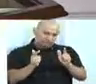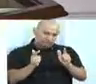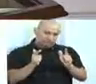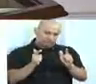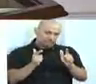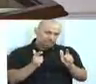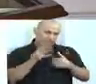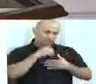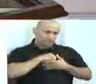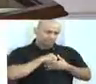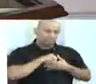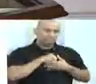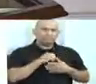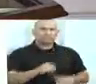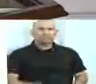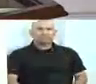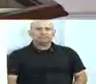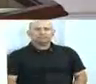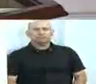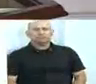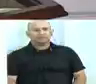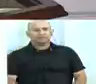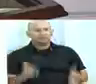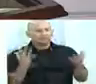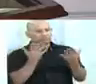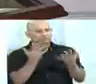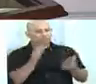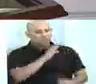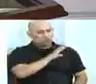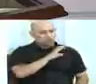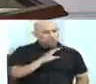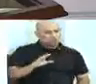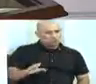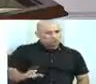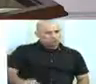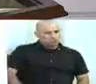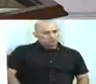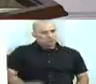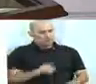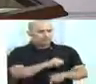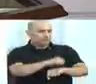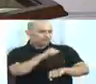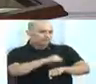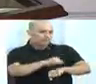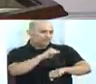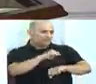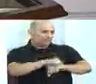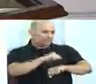On Christ, the solid